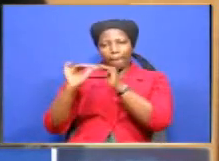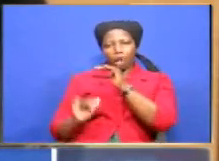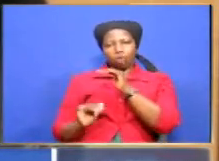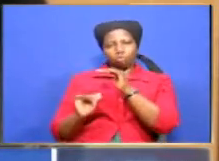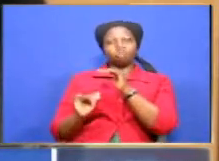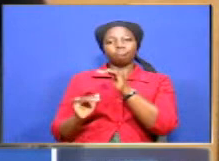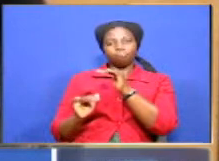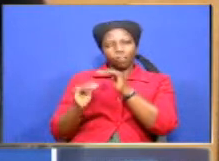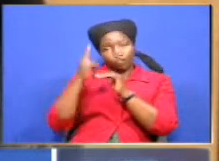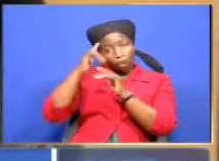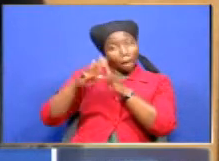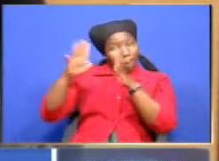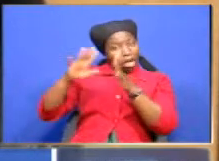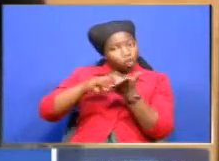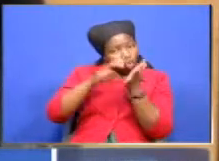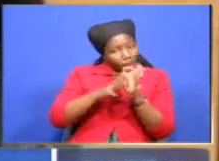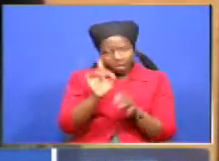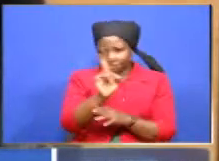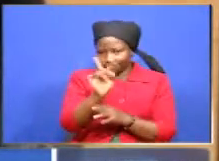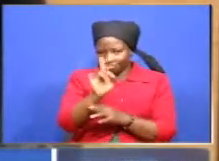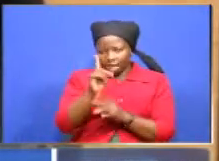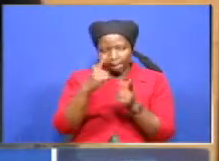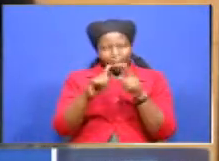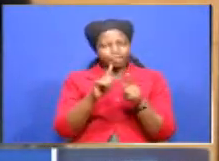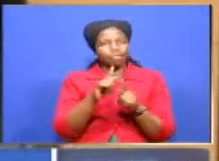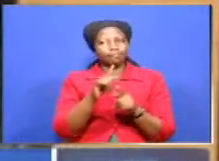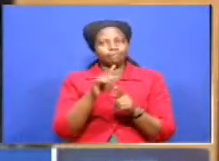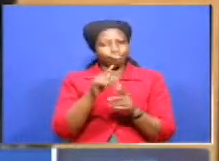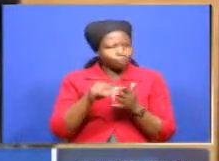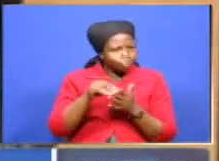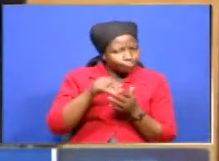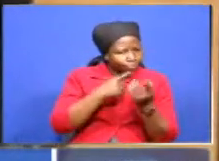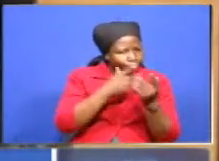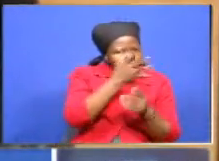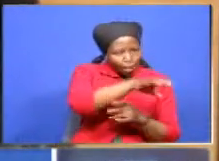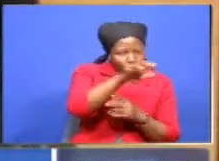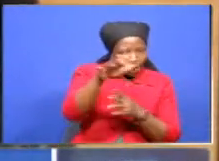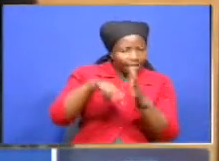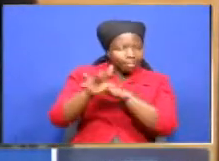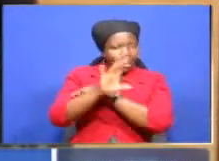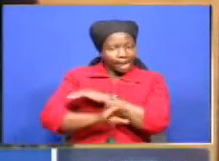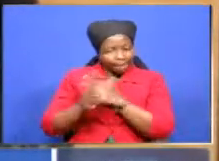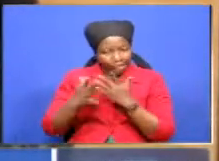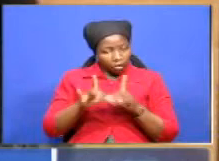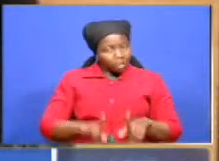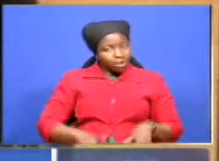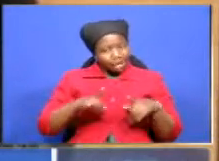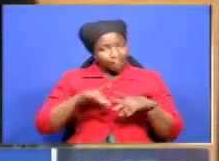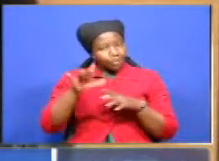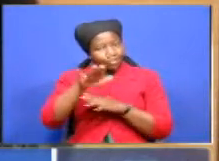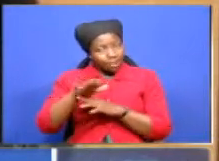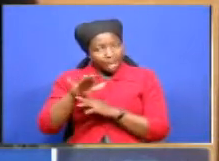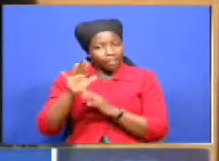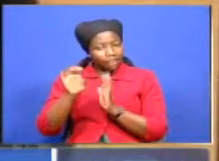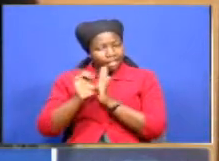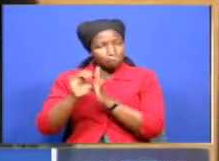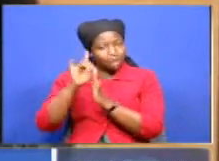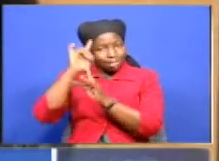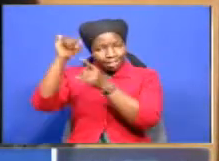big contractors, spread across the country. And they are now leading in areas, particularly targeting the NYS